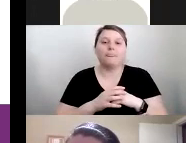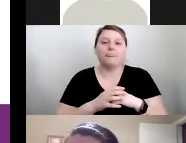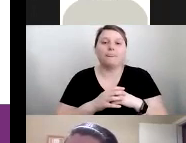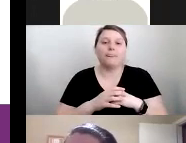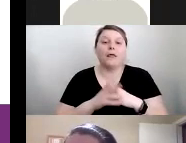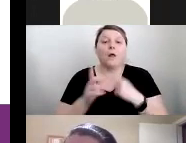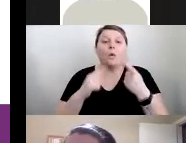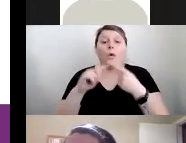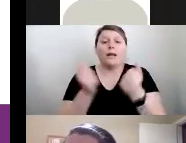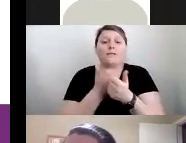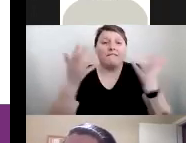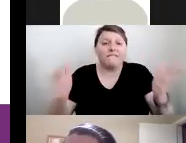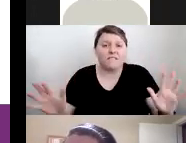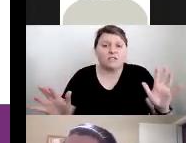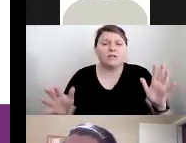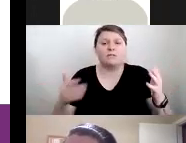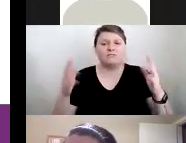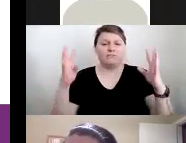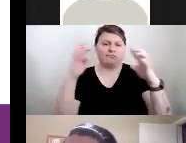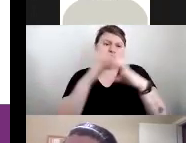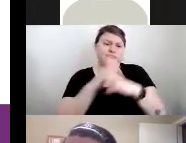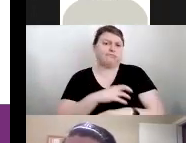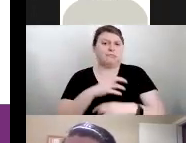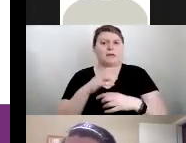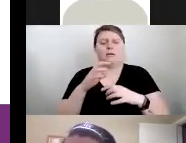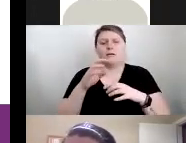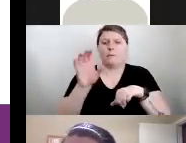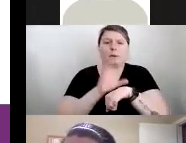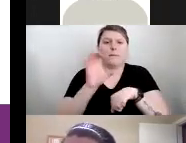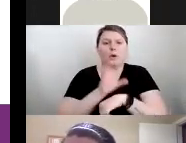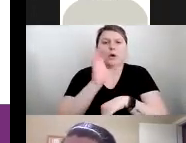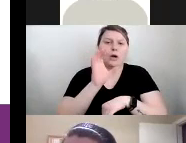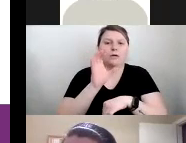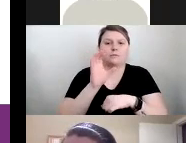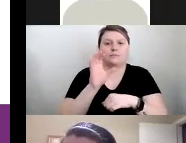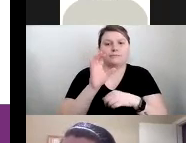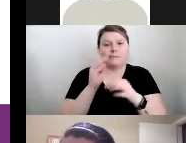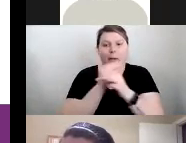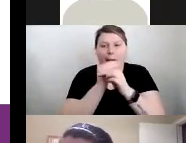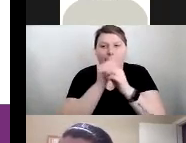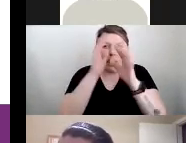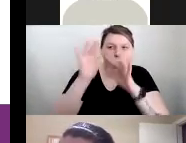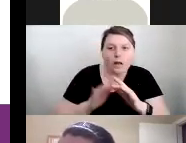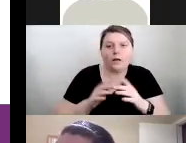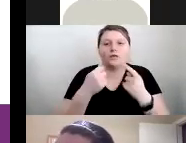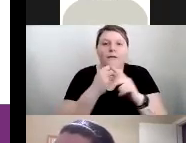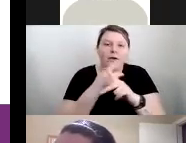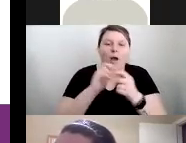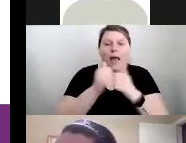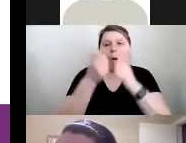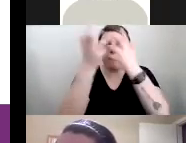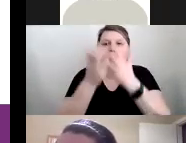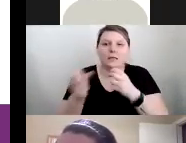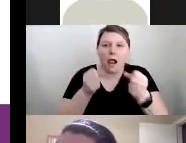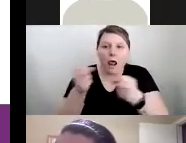it's all over, there's a complicated computer algorithm that matches everybody. And it's a little mysterious how that all happens, but